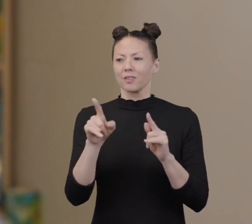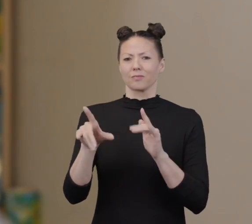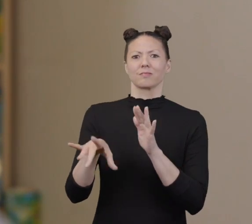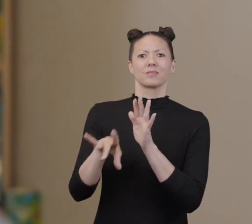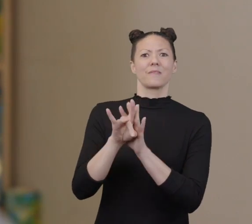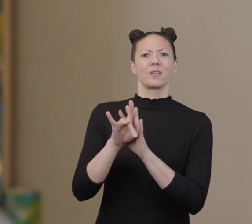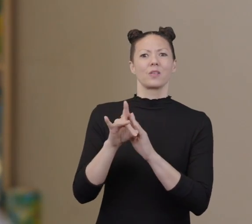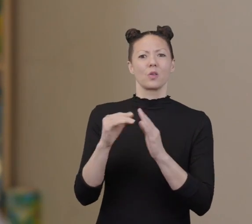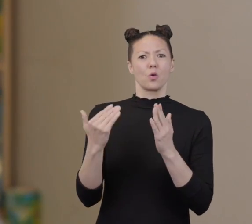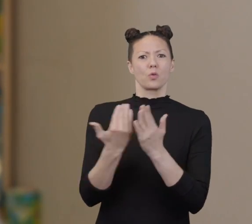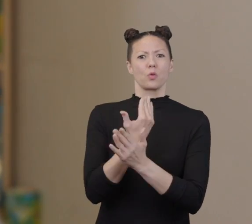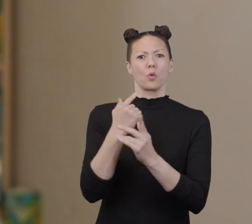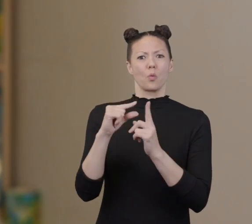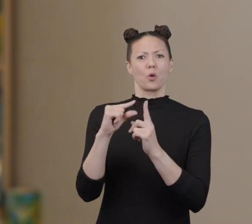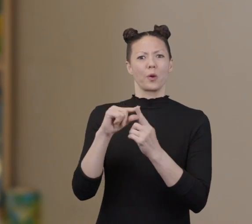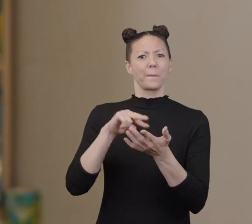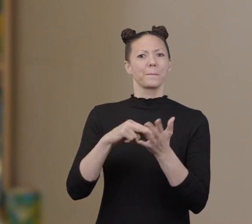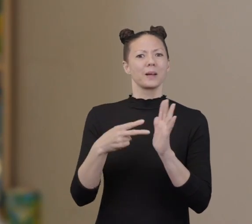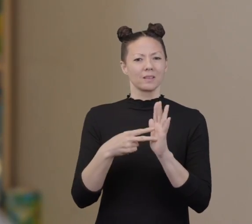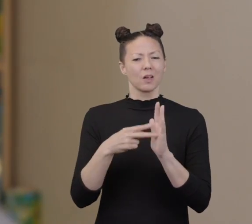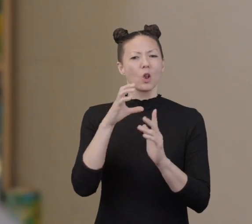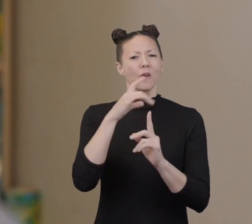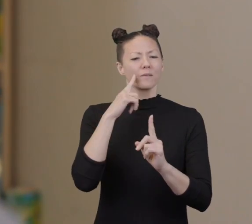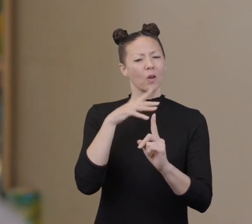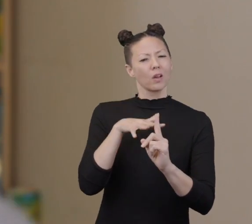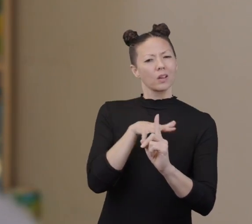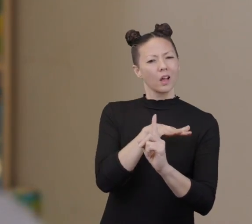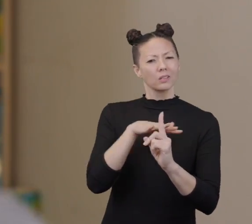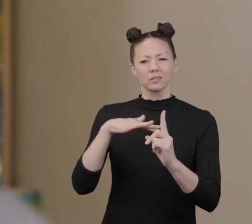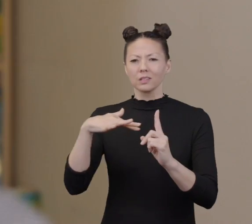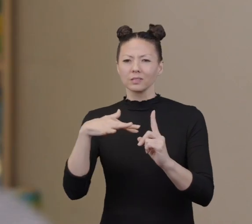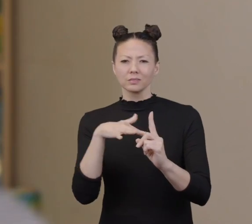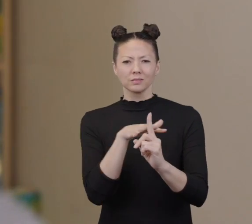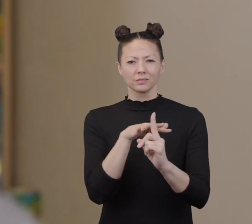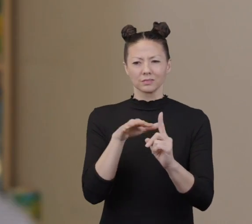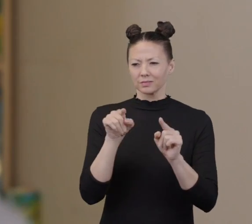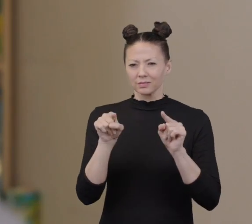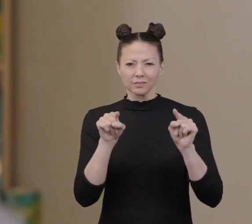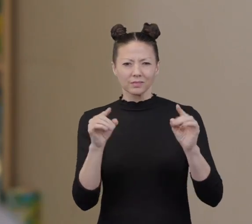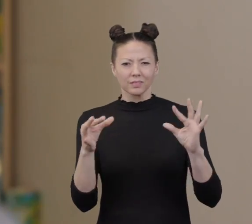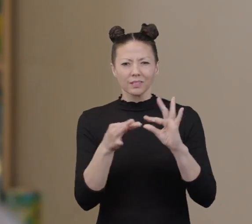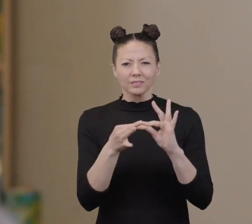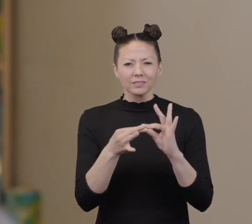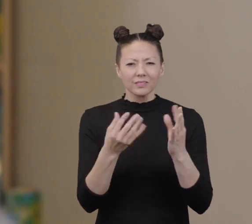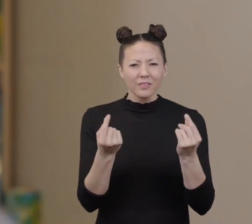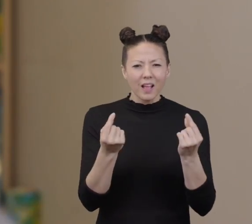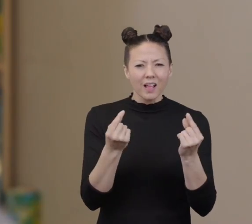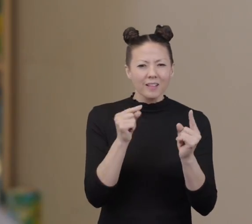discover the meaning of a new word is called looking for context clues.